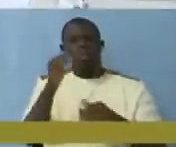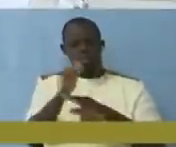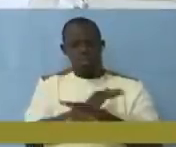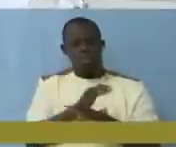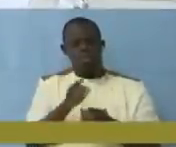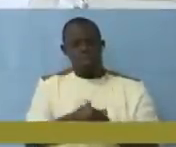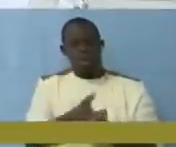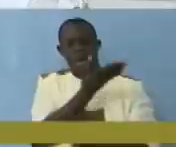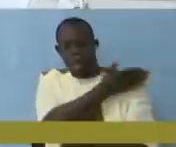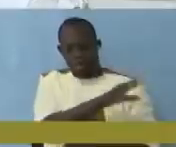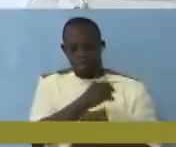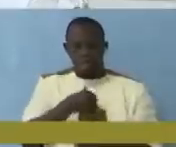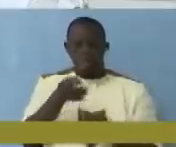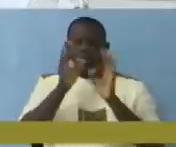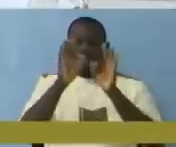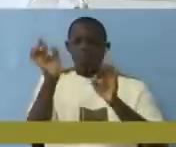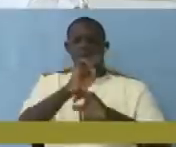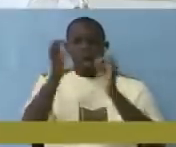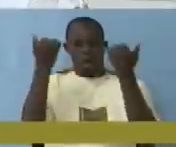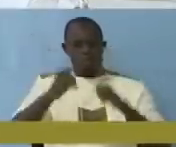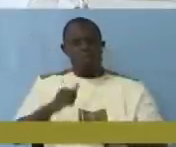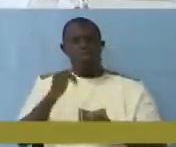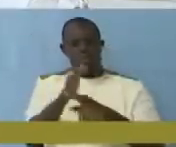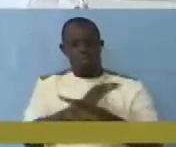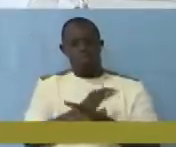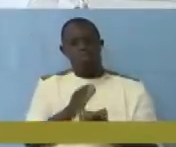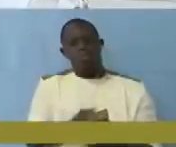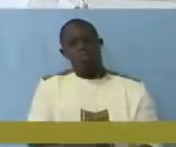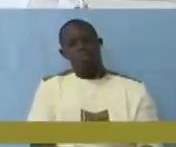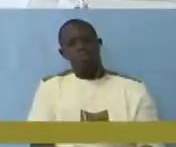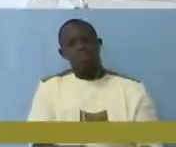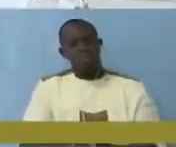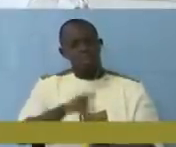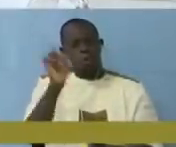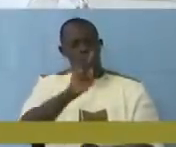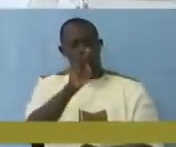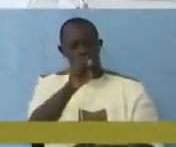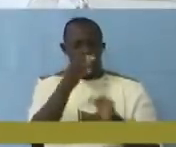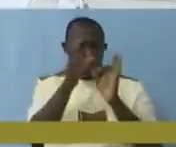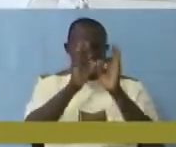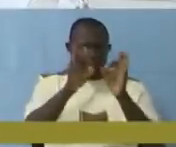give my testimony. And your testimony and that of the others are different. I